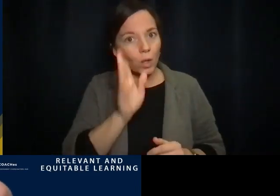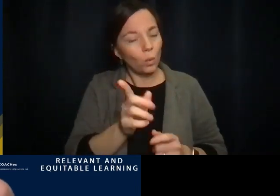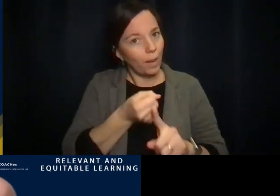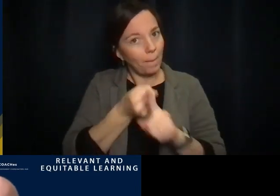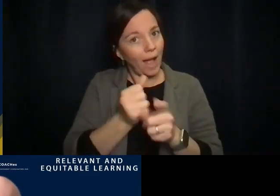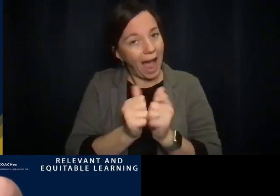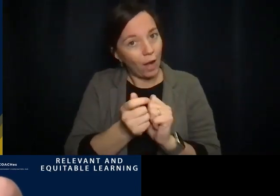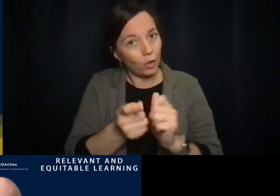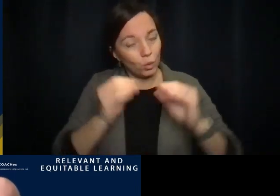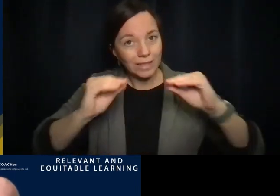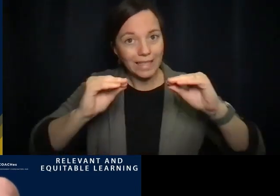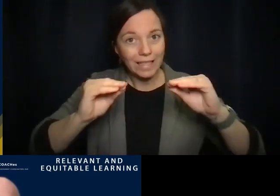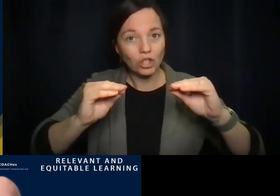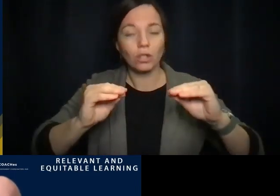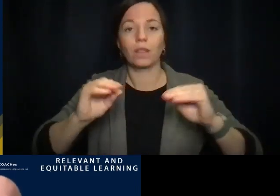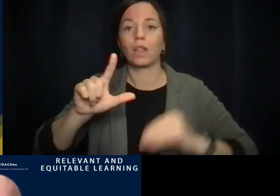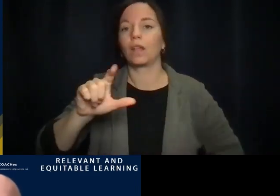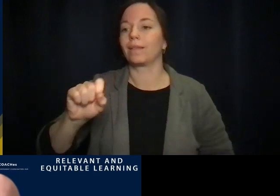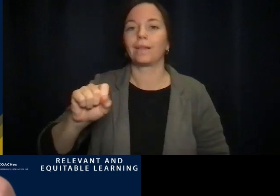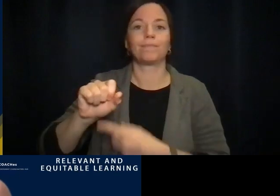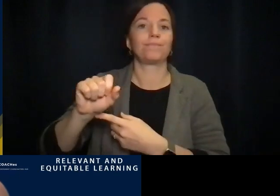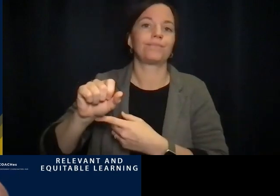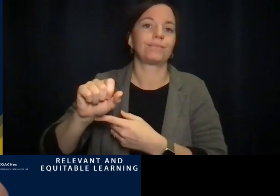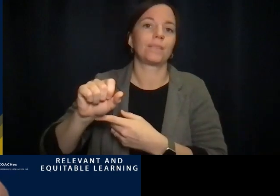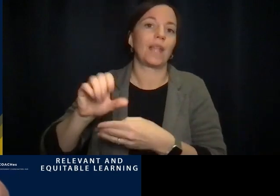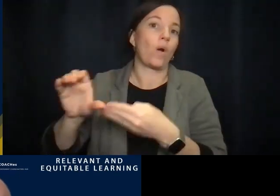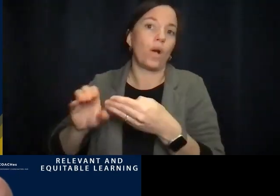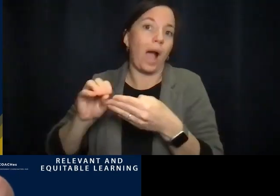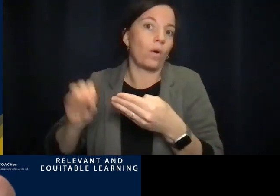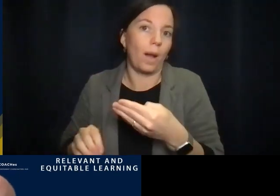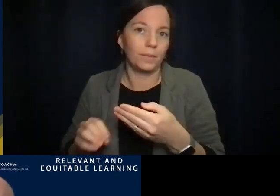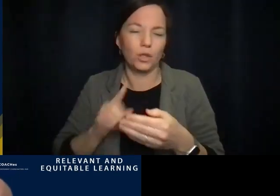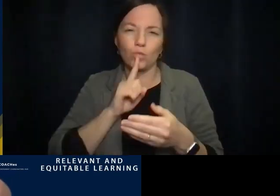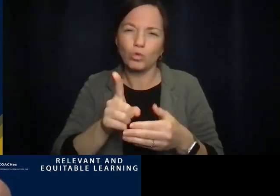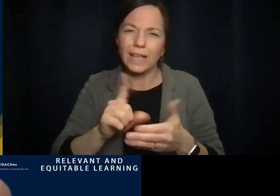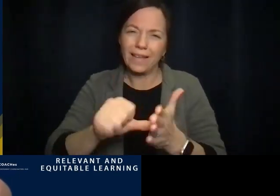you teach towards those learning outcomes or really reinforce that.